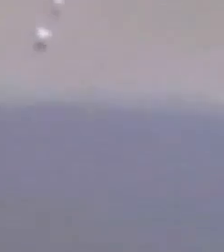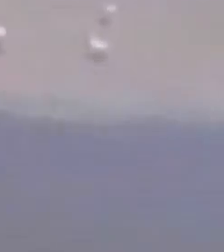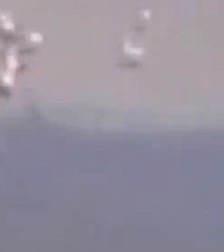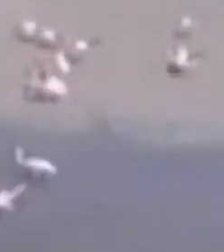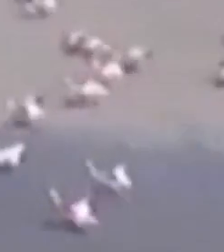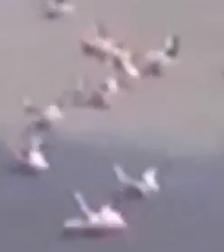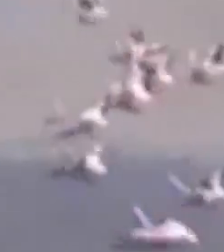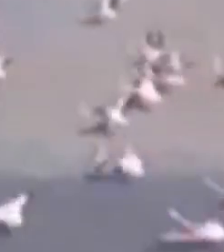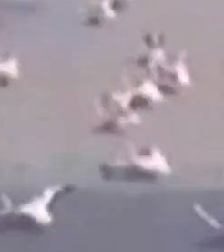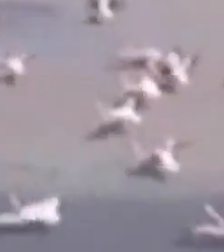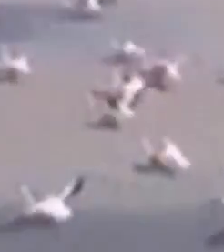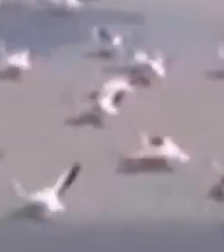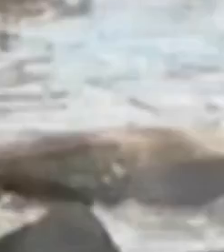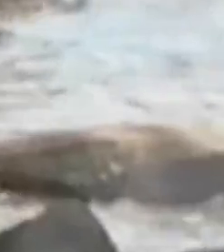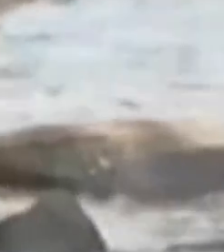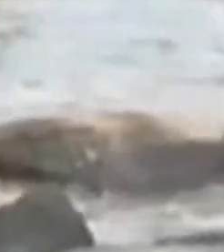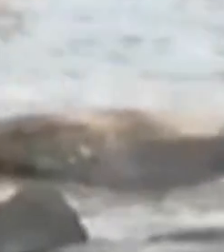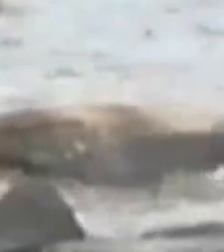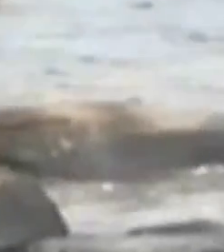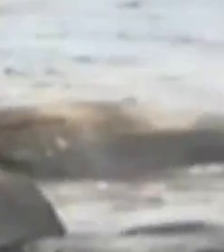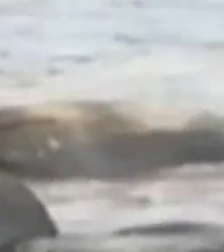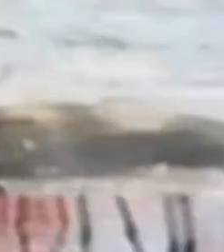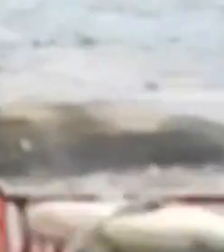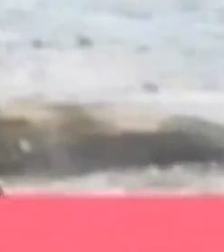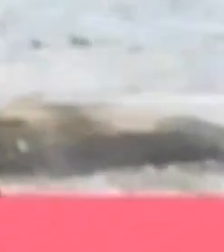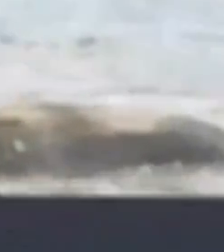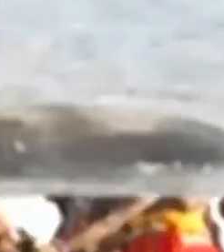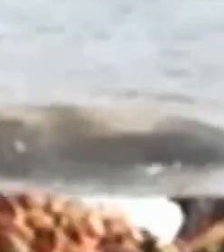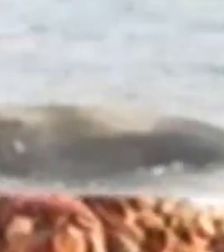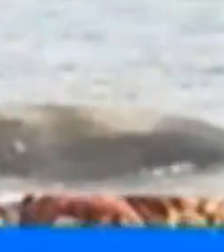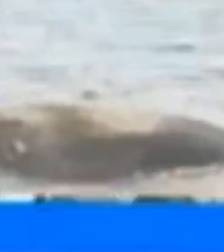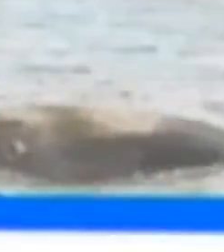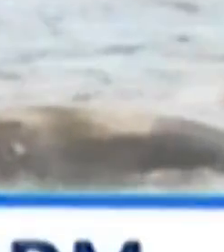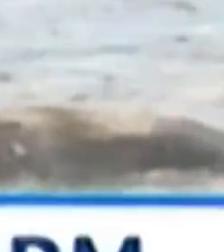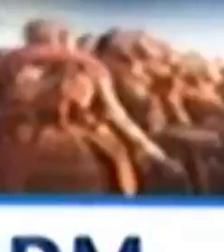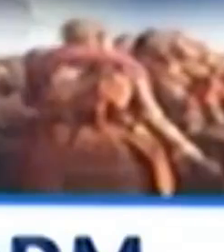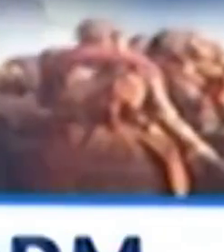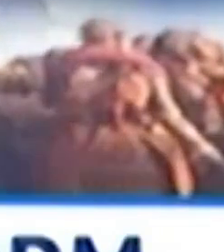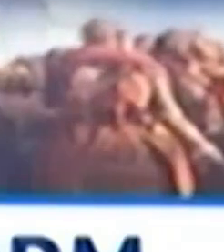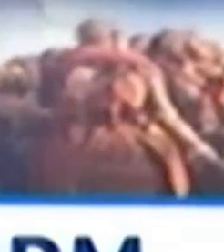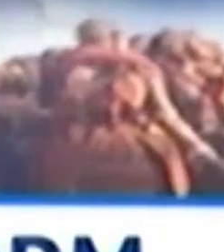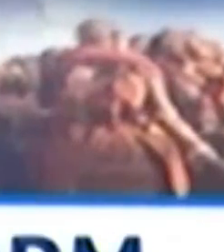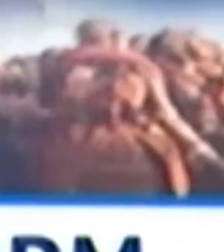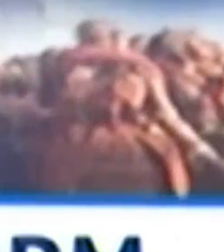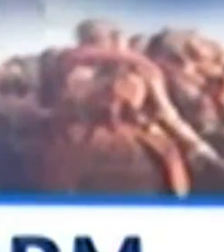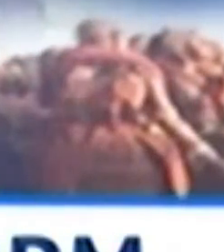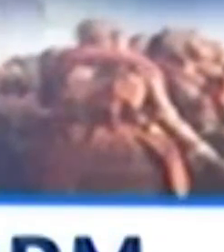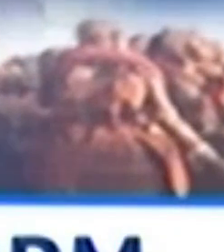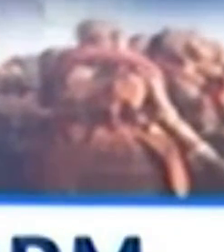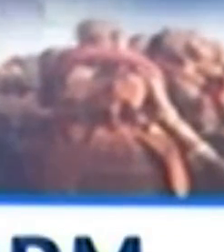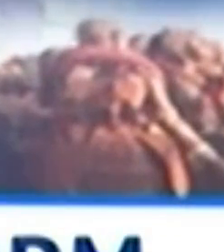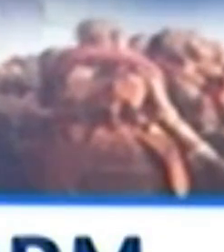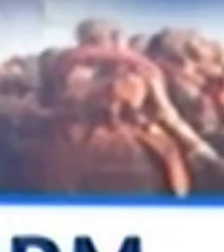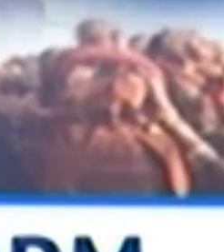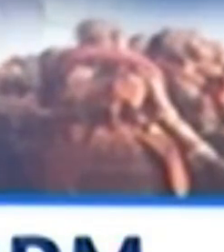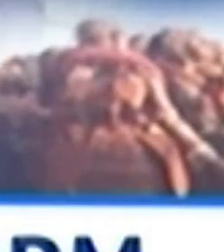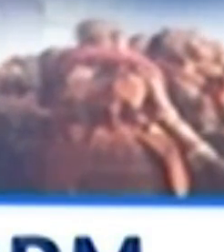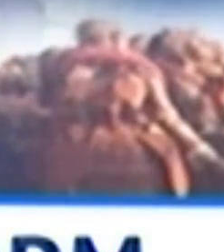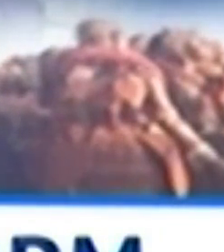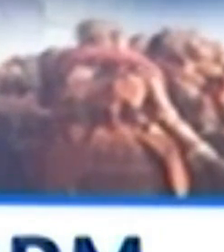Magical Scenes with Irene Muchuma Odim, Thursdays only on KBC Channel